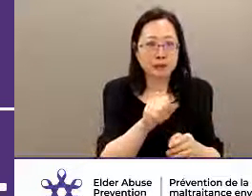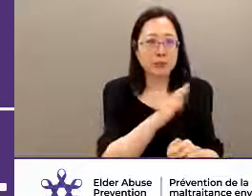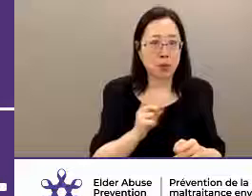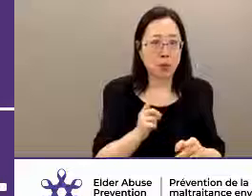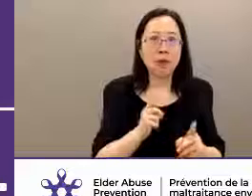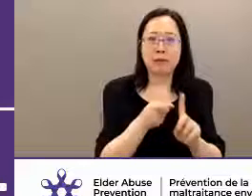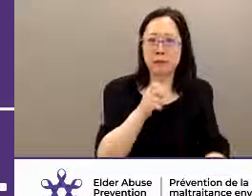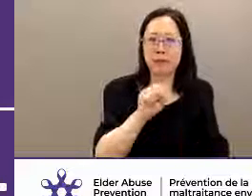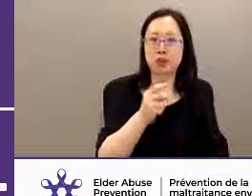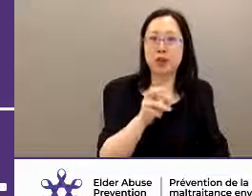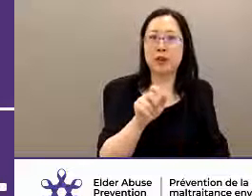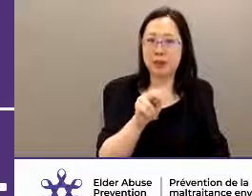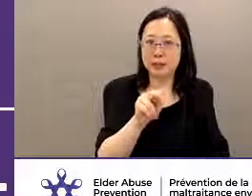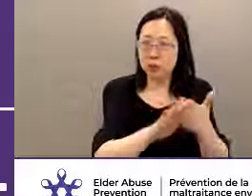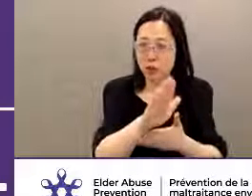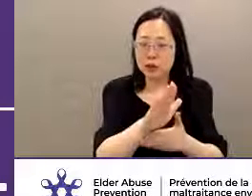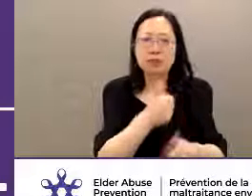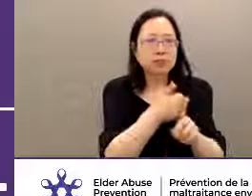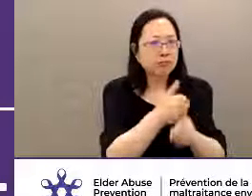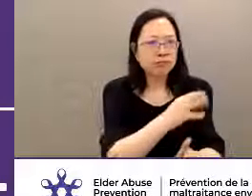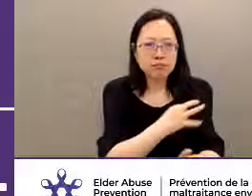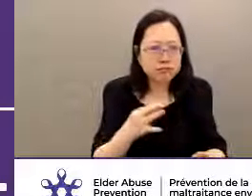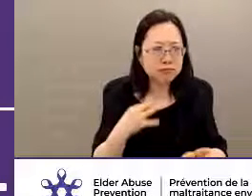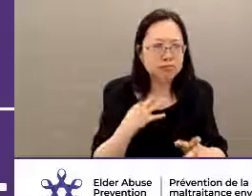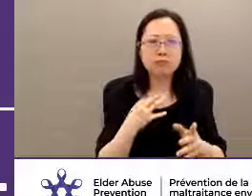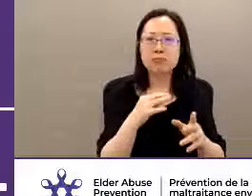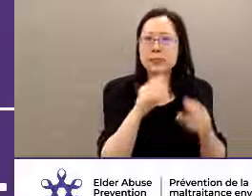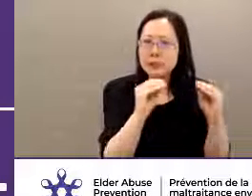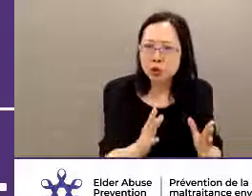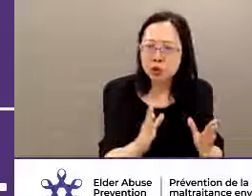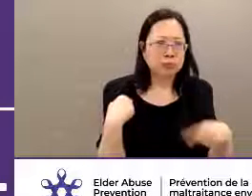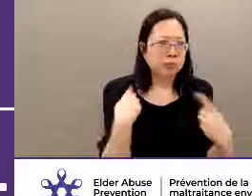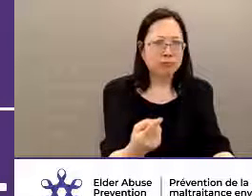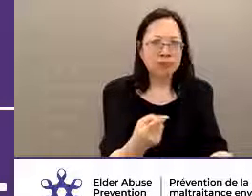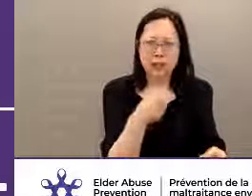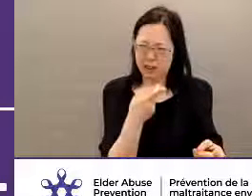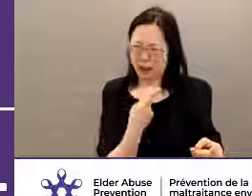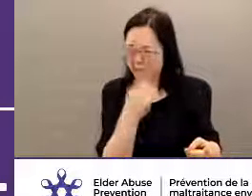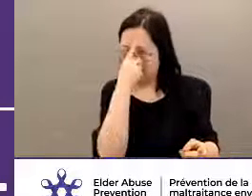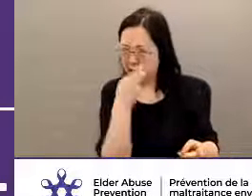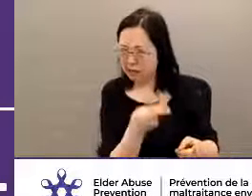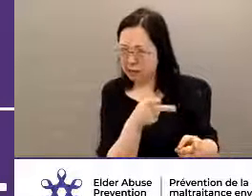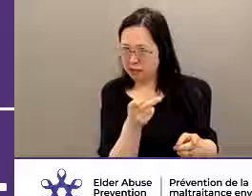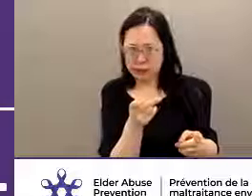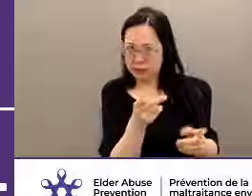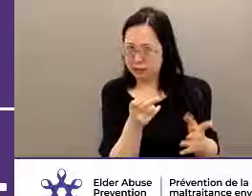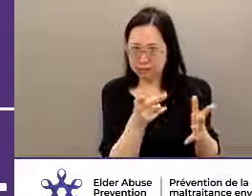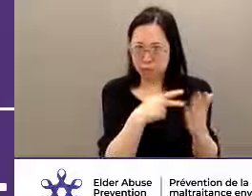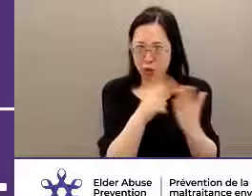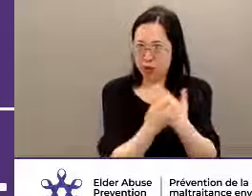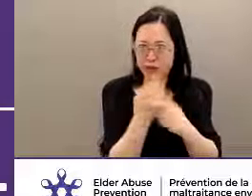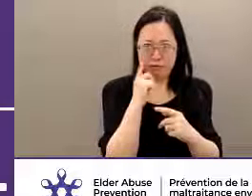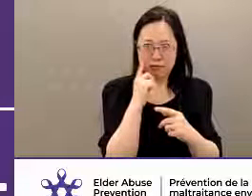member. We've worked together, I guess, on this project for 4 years or more around bullying,